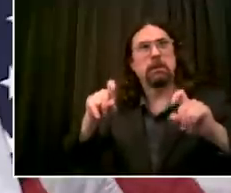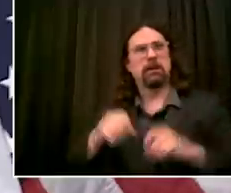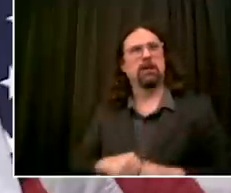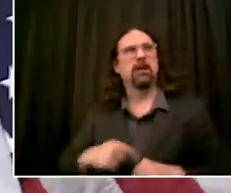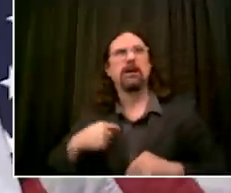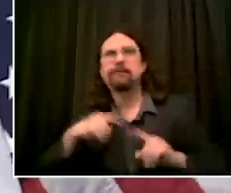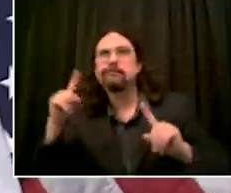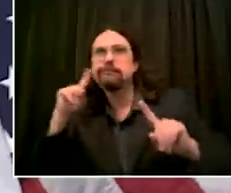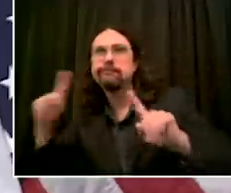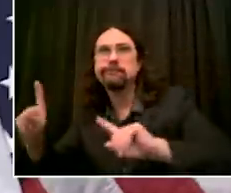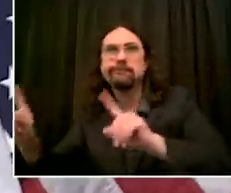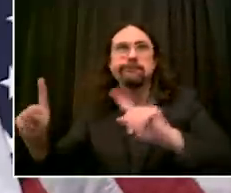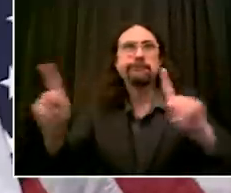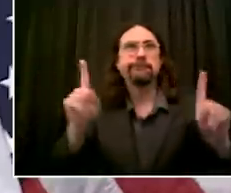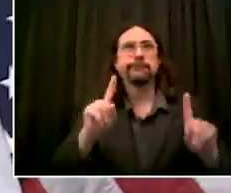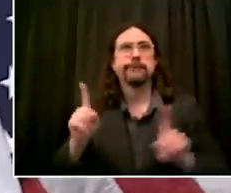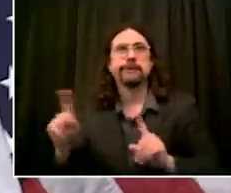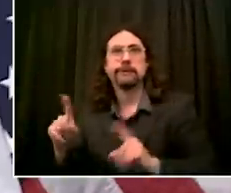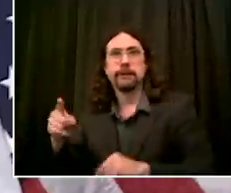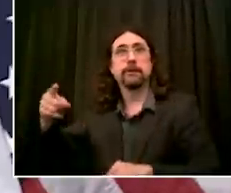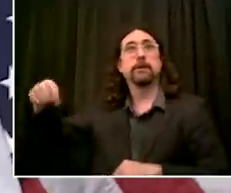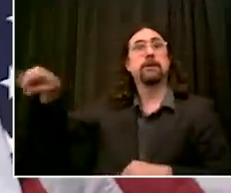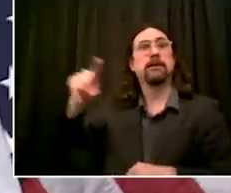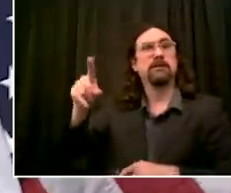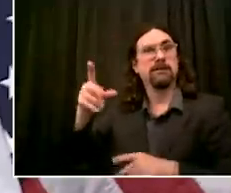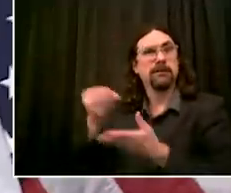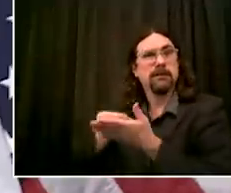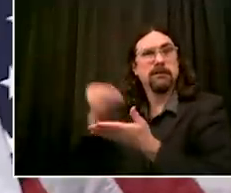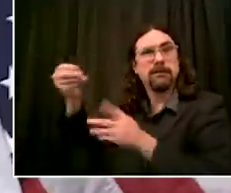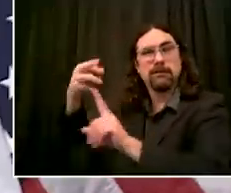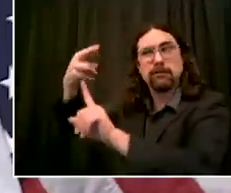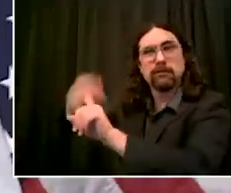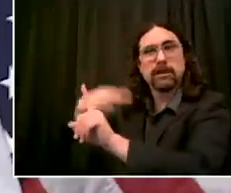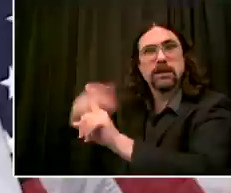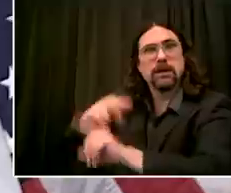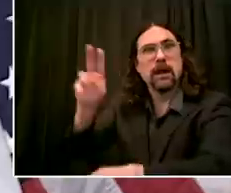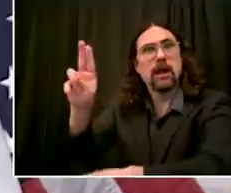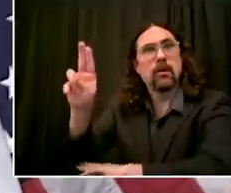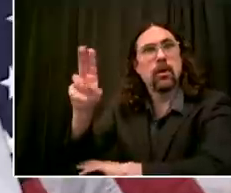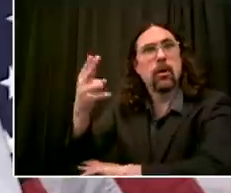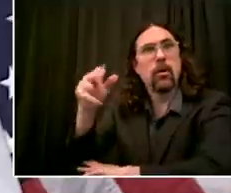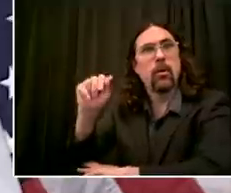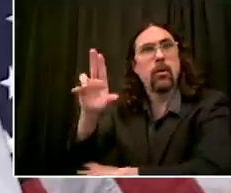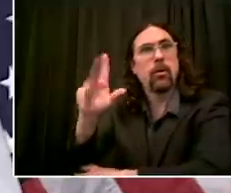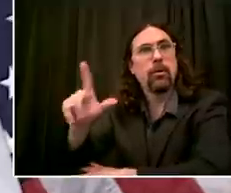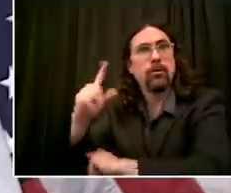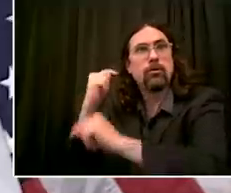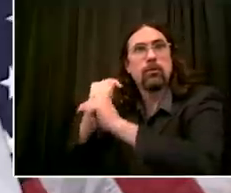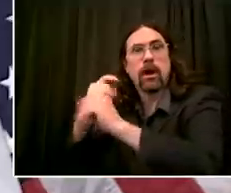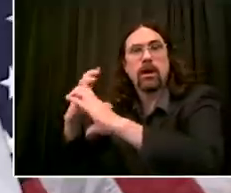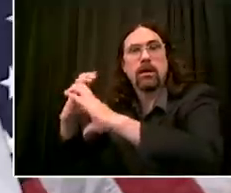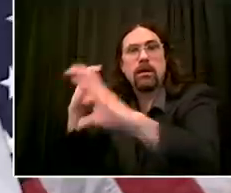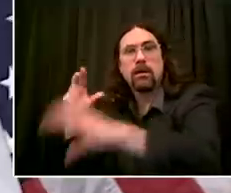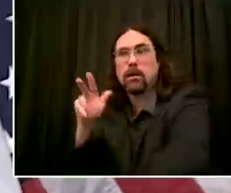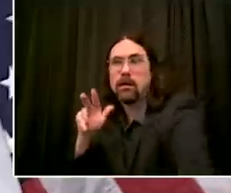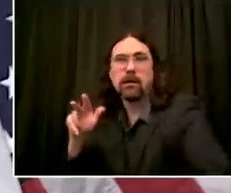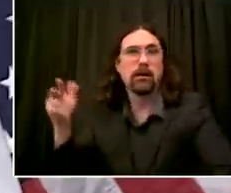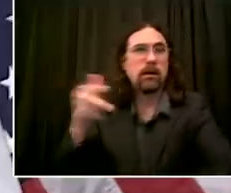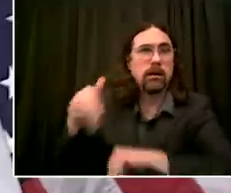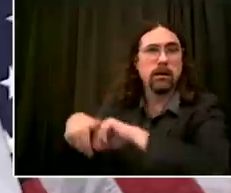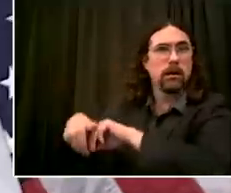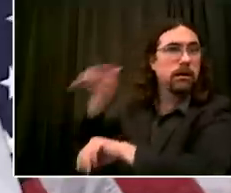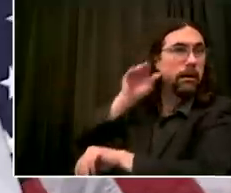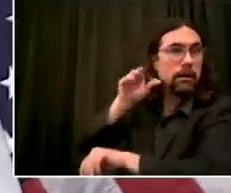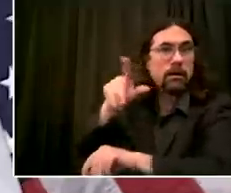I'm wondering about the impact of the looting over the last few days on the city. Some small business owners, including some